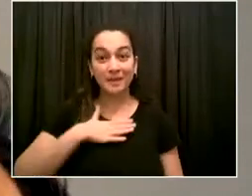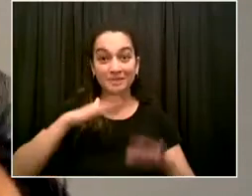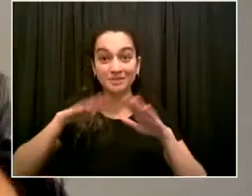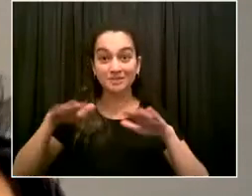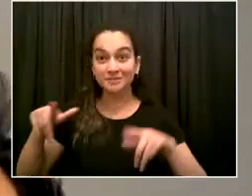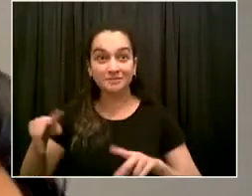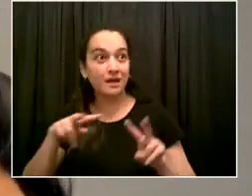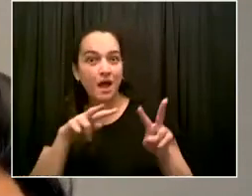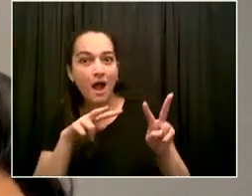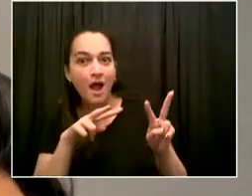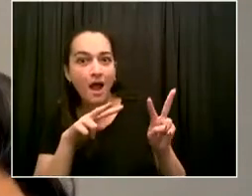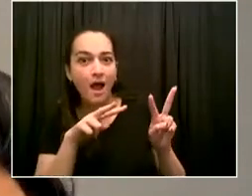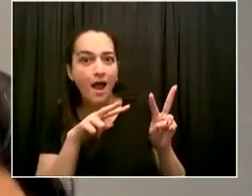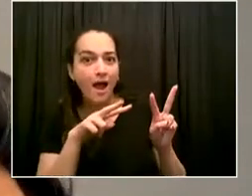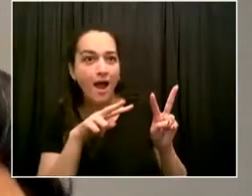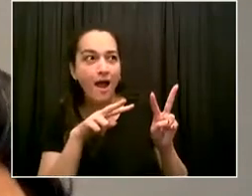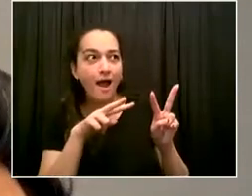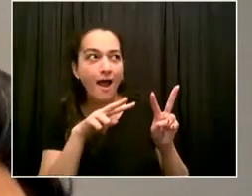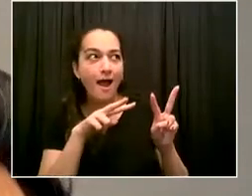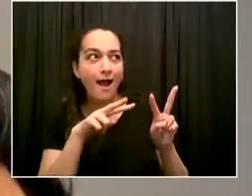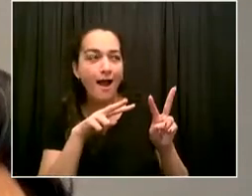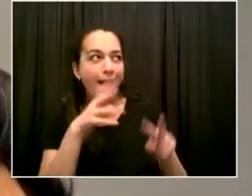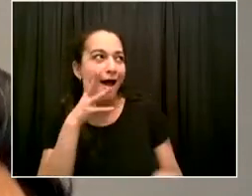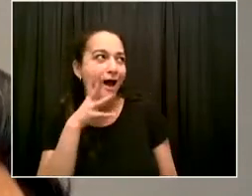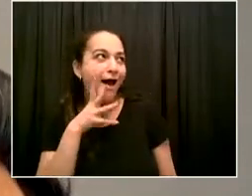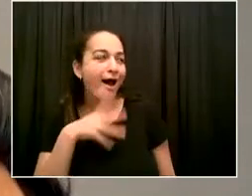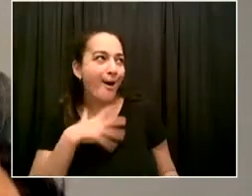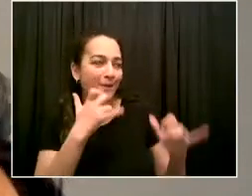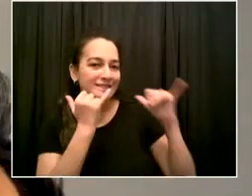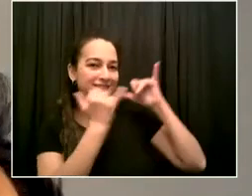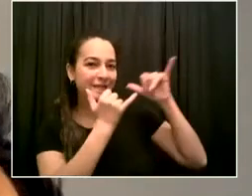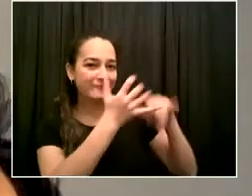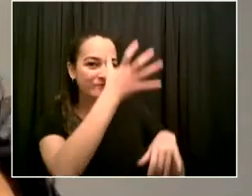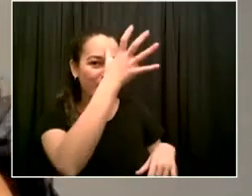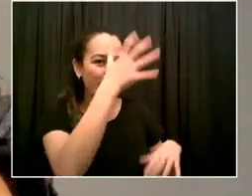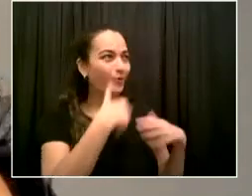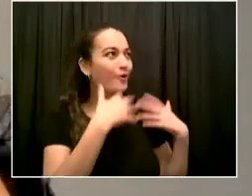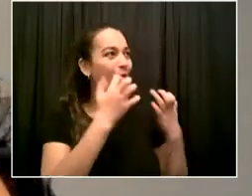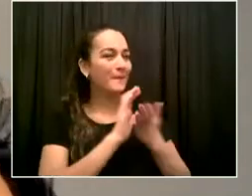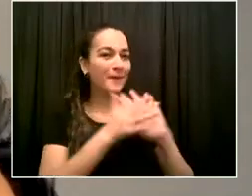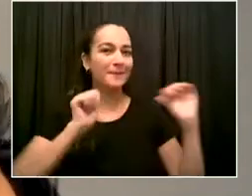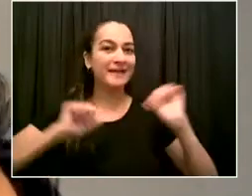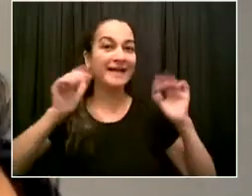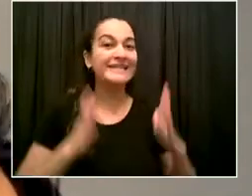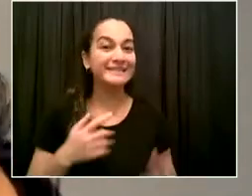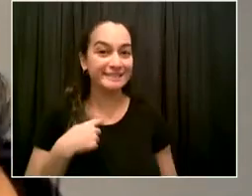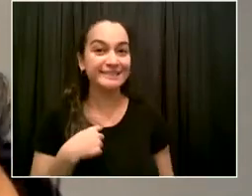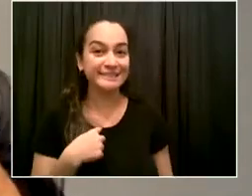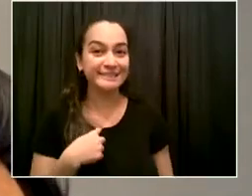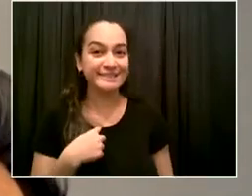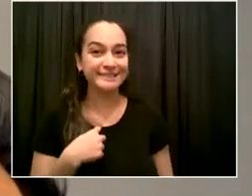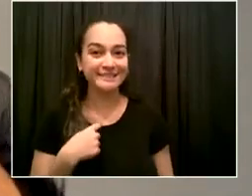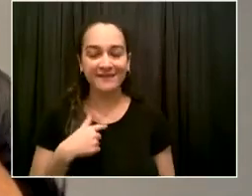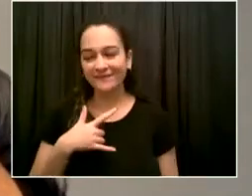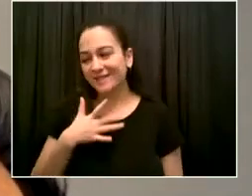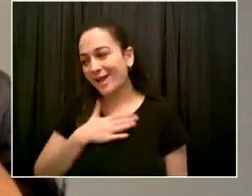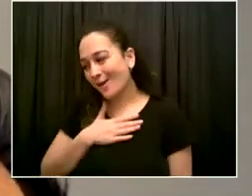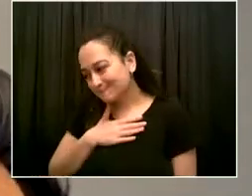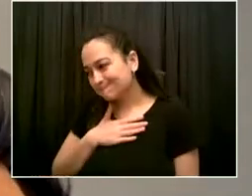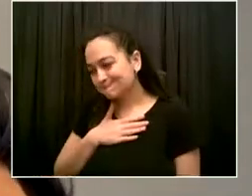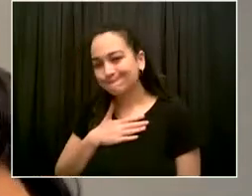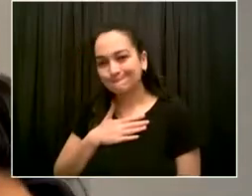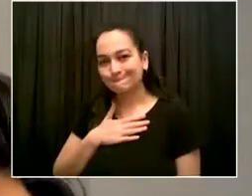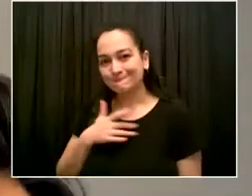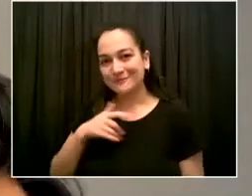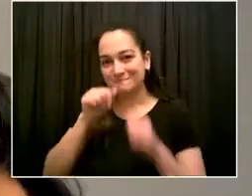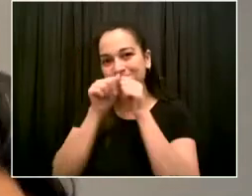I have been blessed and happy to have done so ever since then. And a big part of this is the vibe of what it means